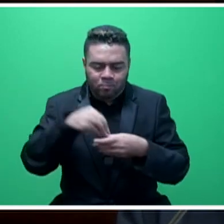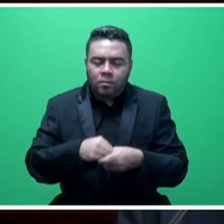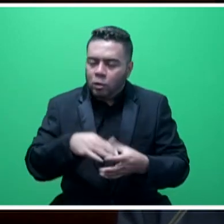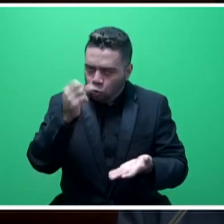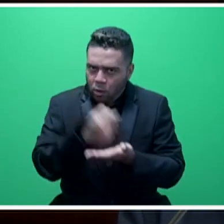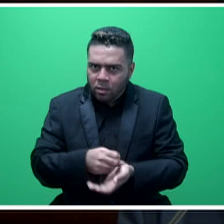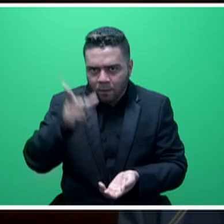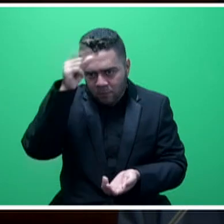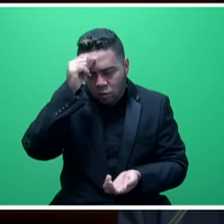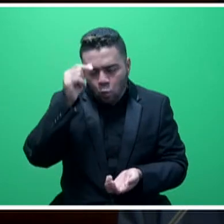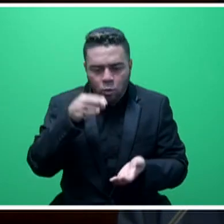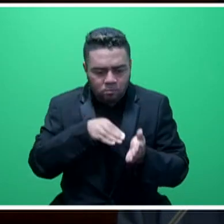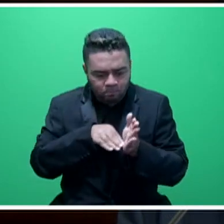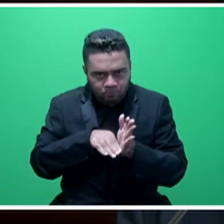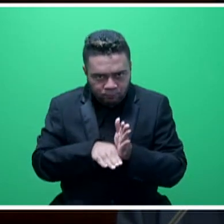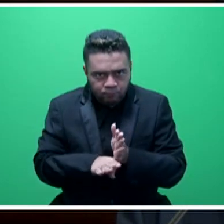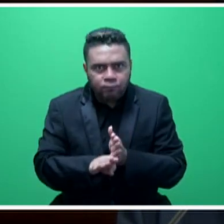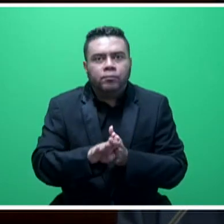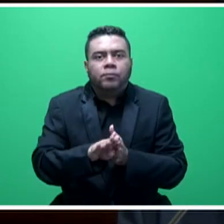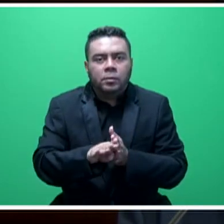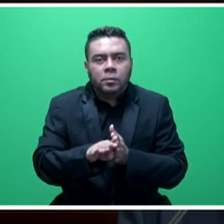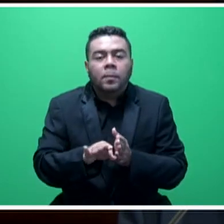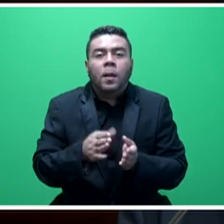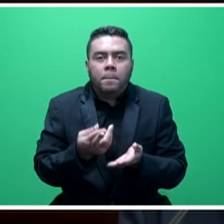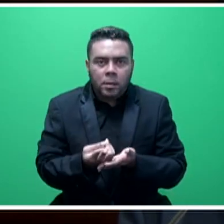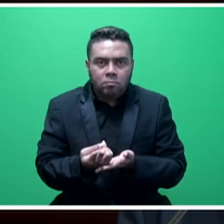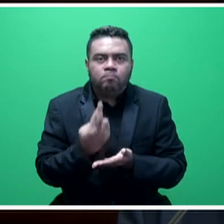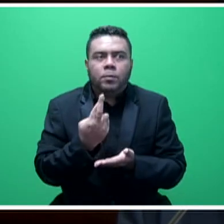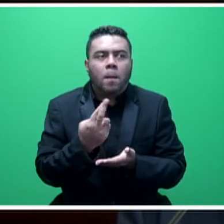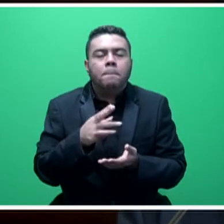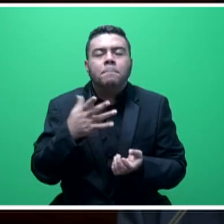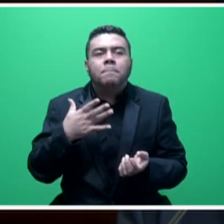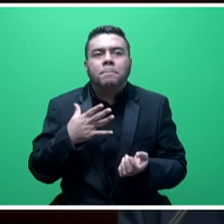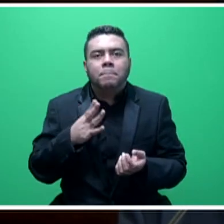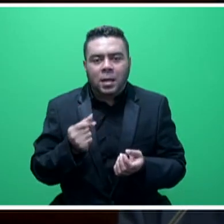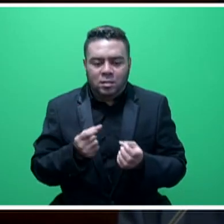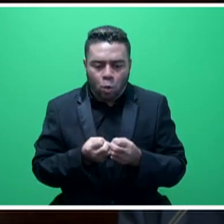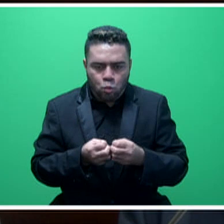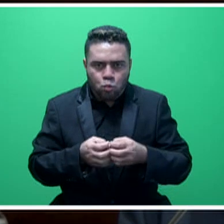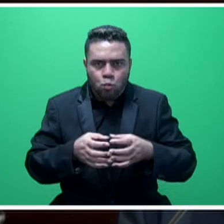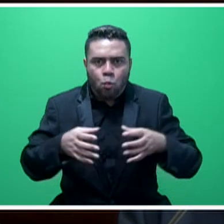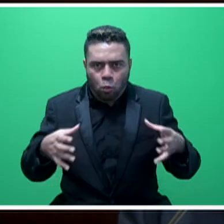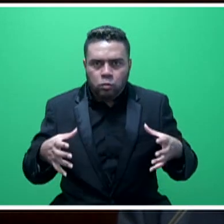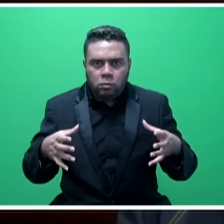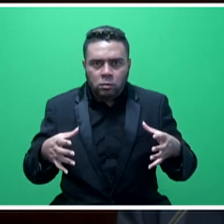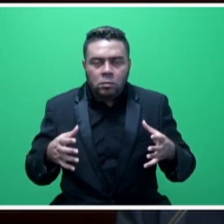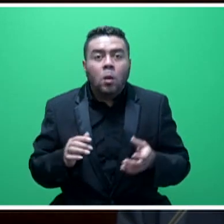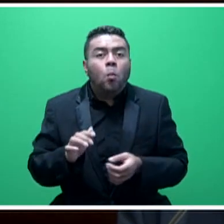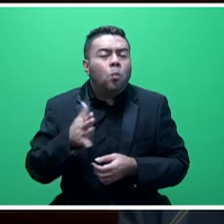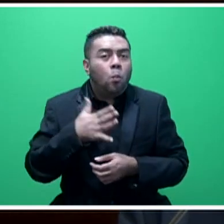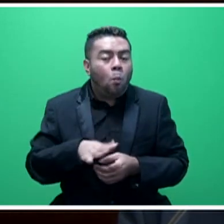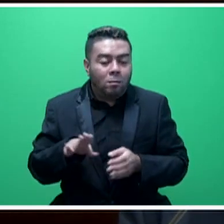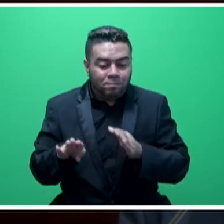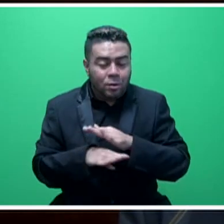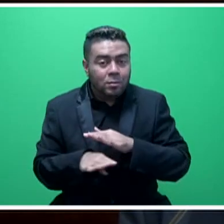Fijian economy not only recovers, but it actually grows. The bottom line